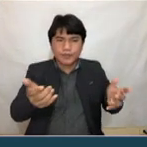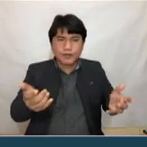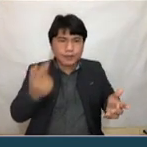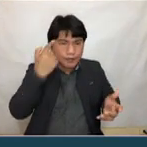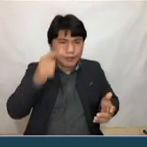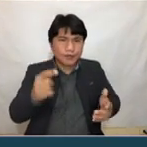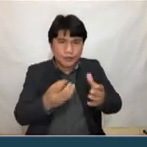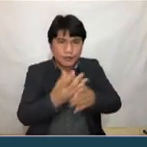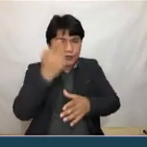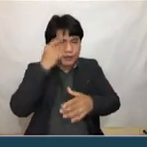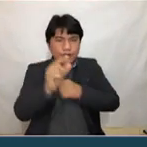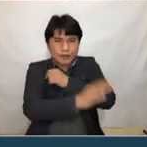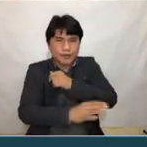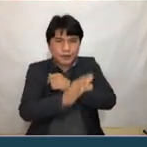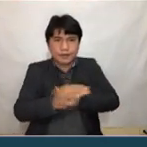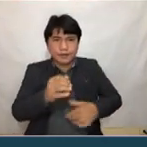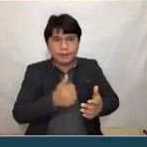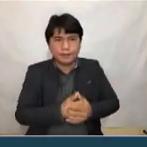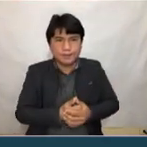that stretched as far back as